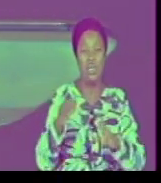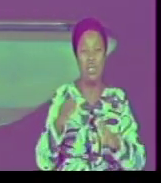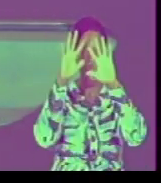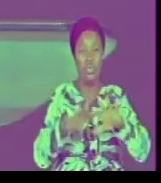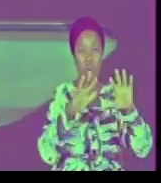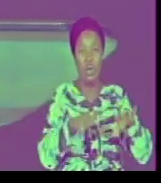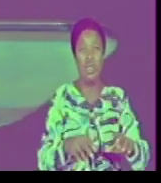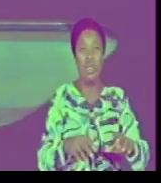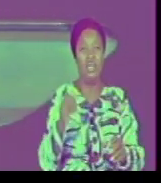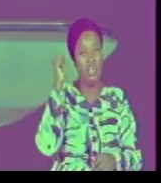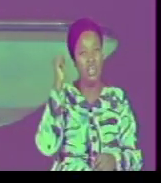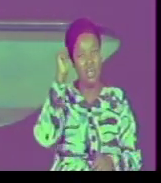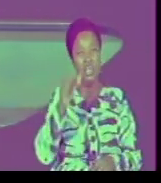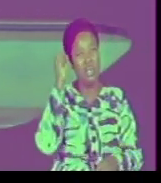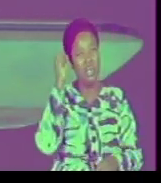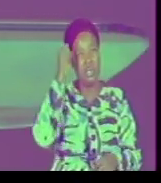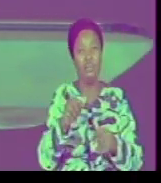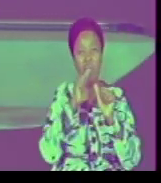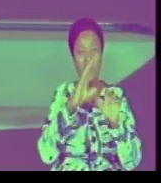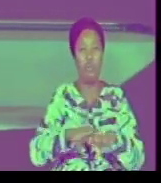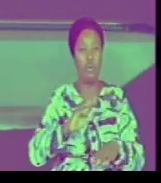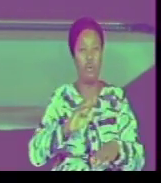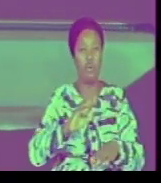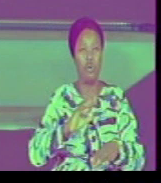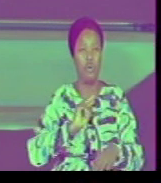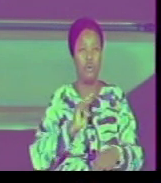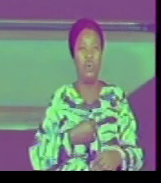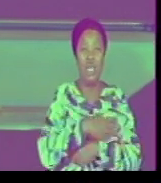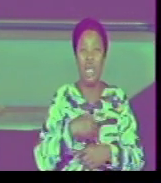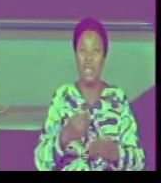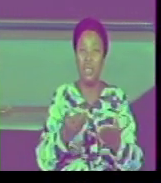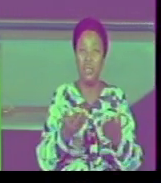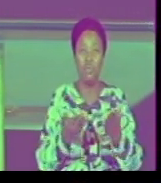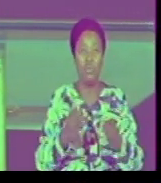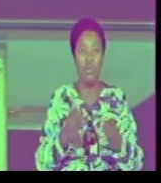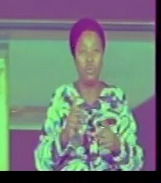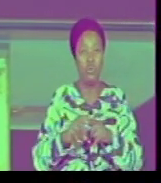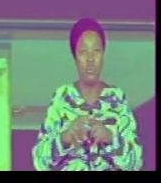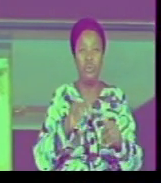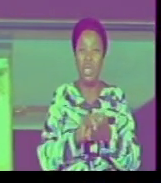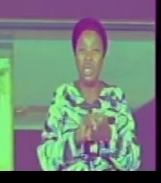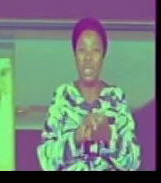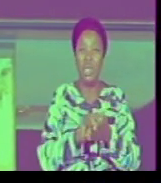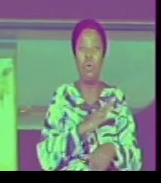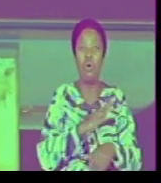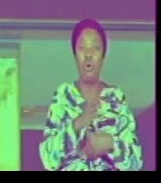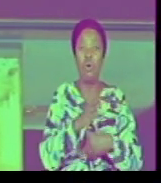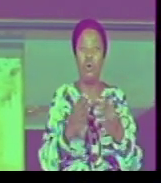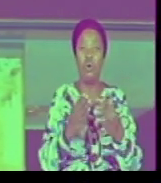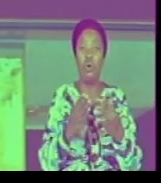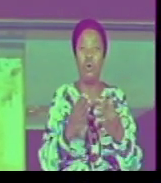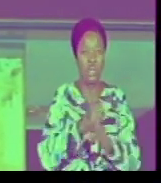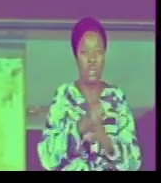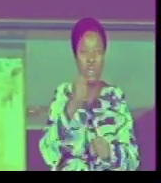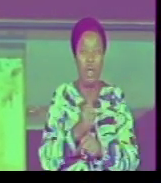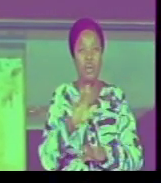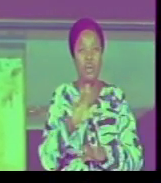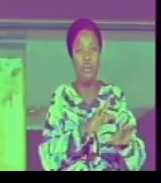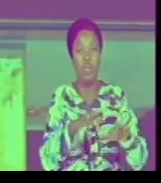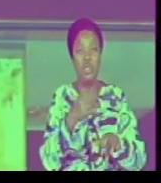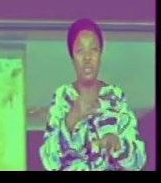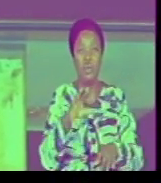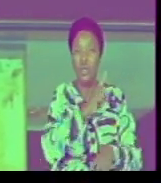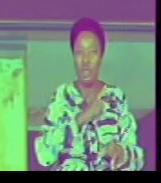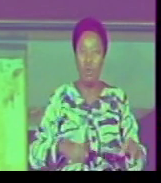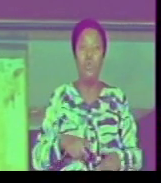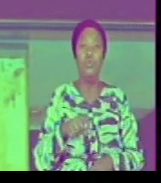us every day, and he wants to do that throughout the year. By the mercies of the Lord, you then, you